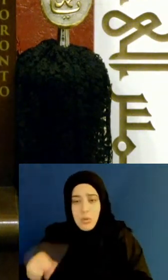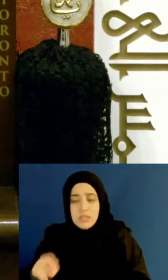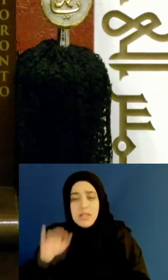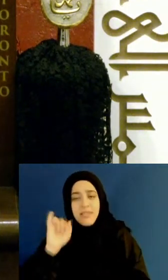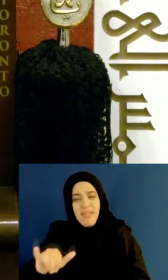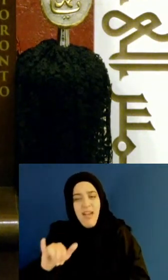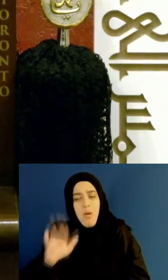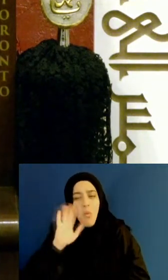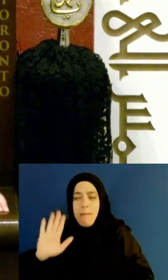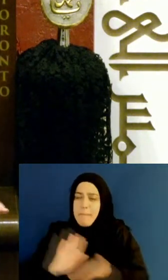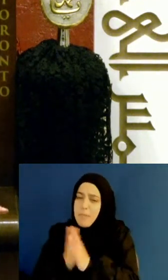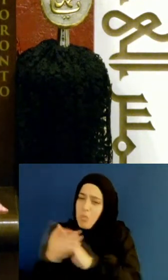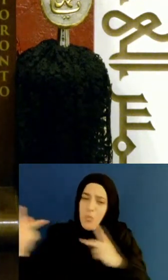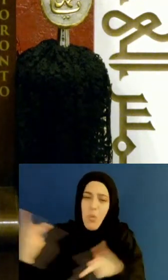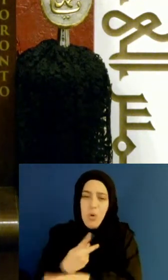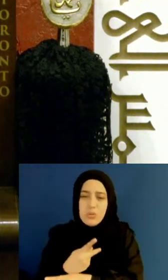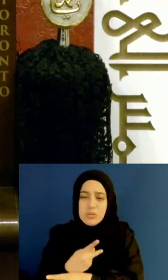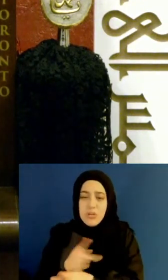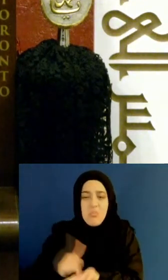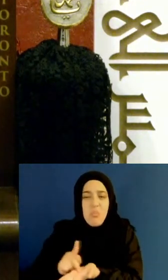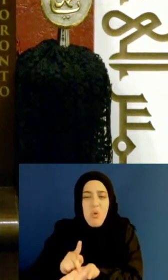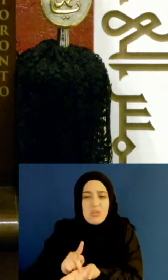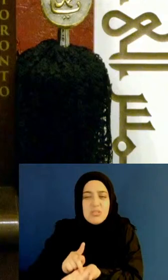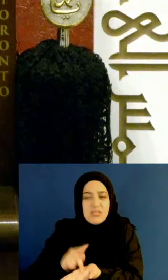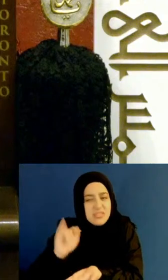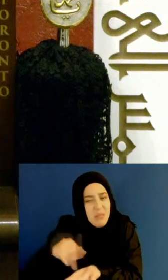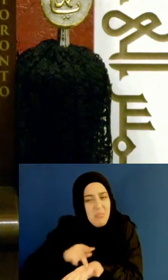The poison becomes more severe when a person